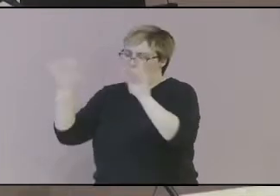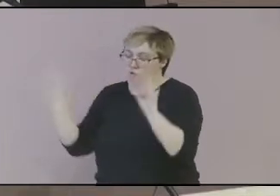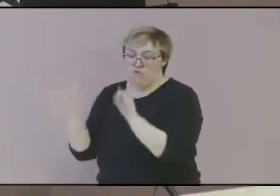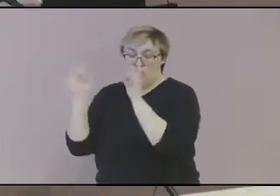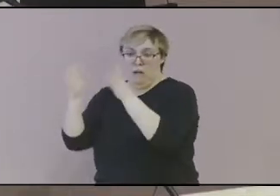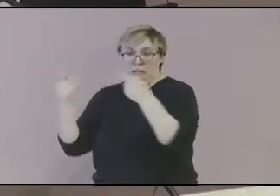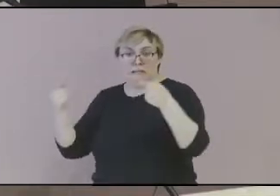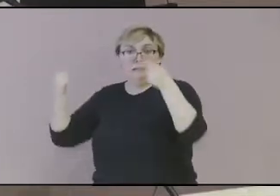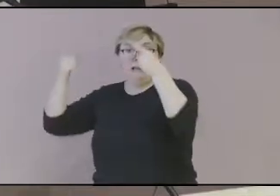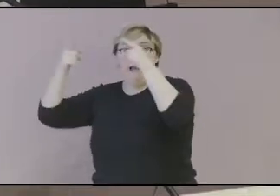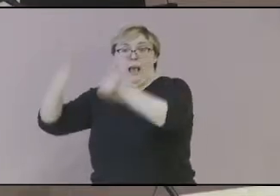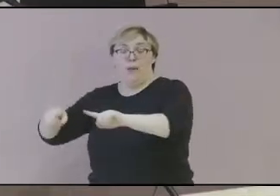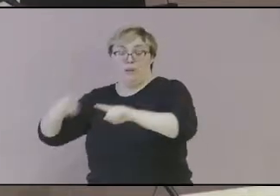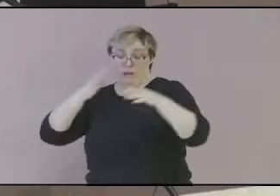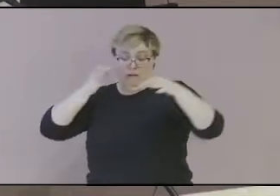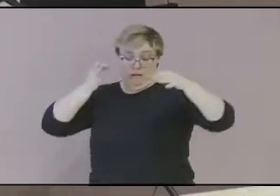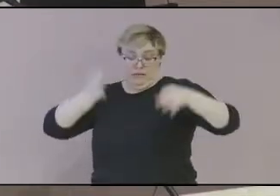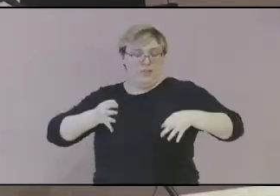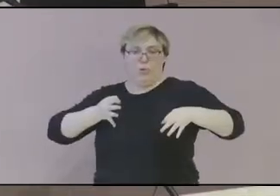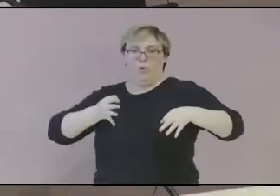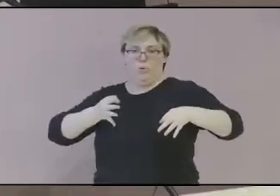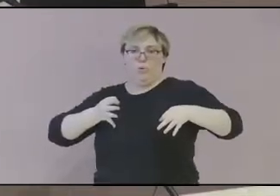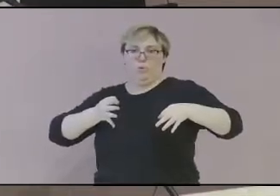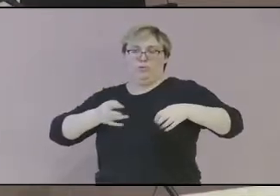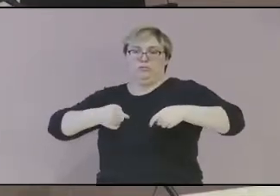these guidelines